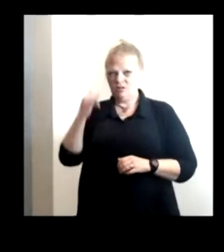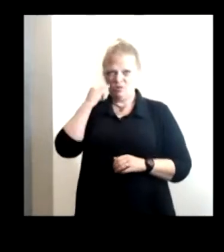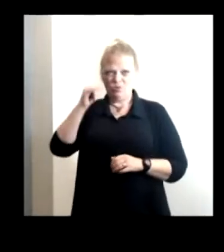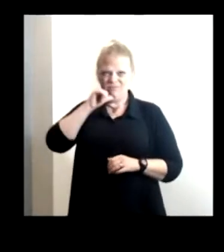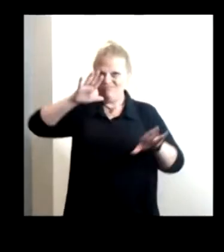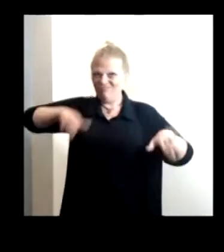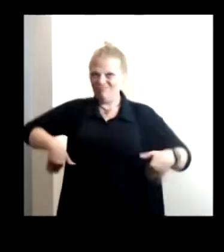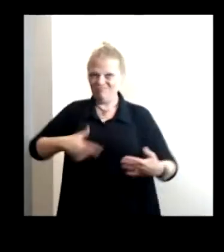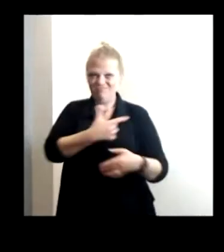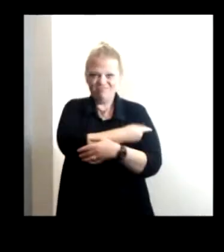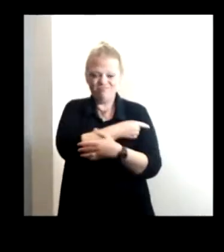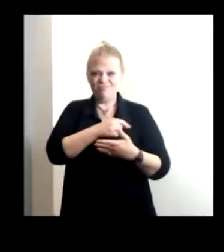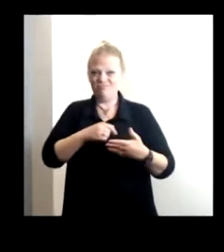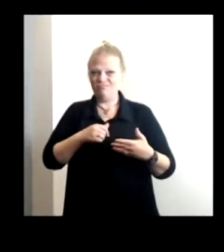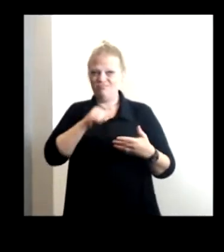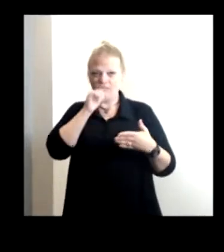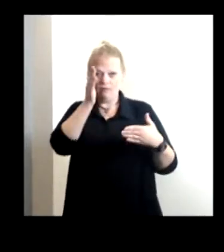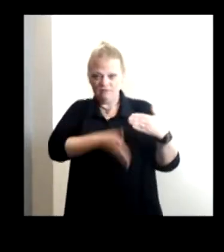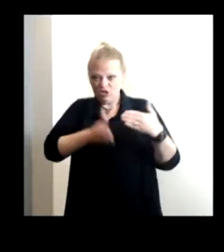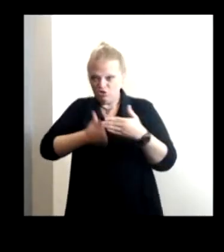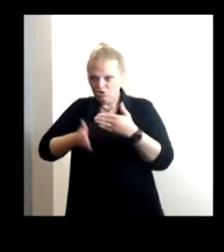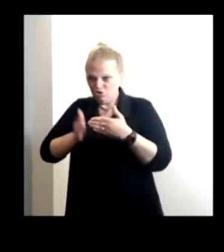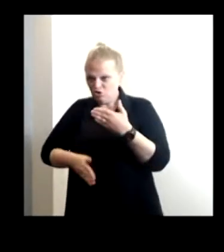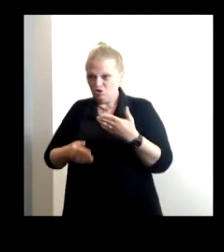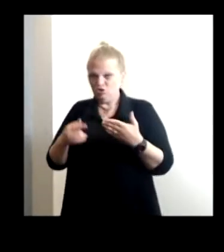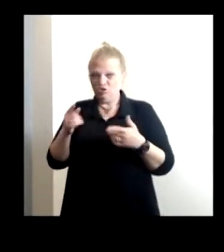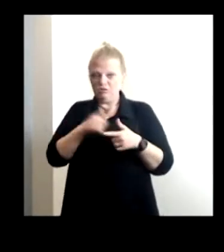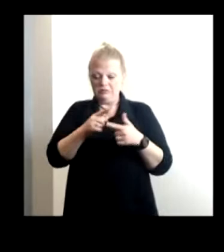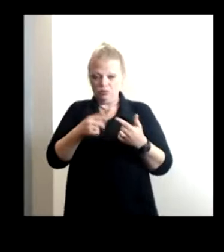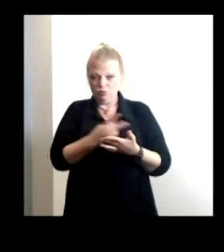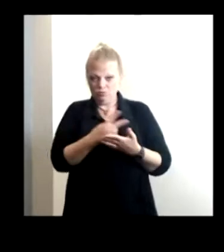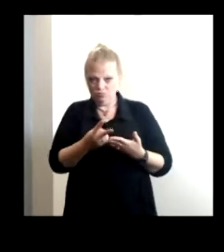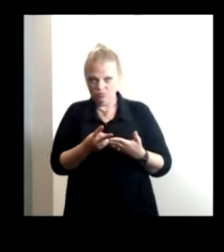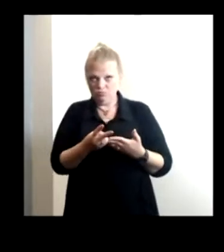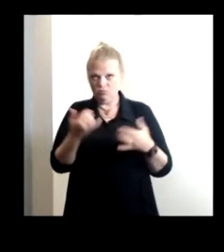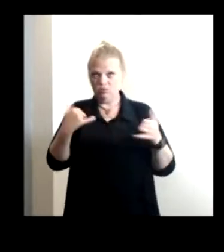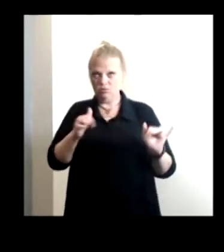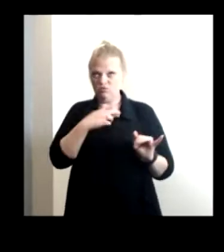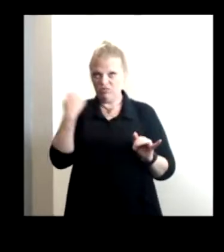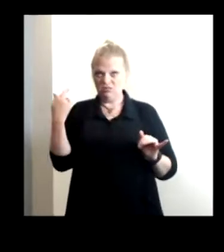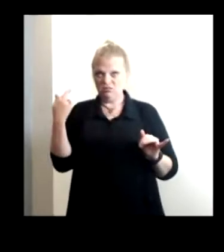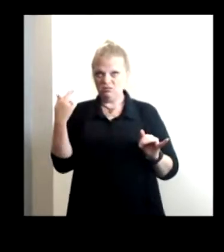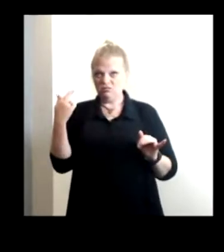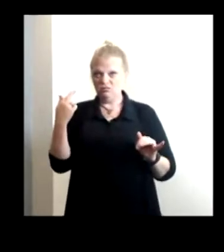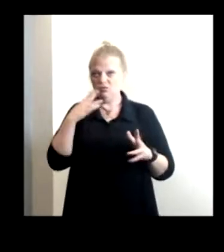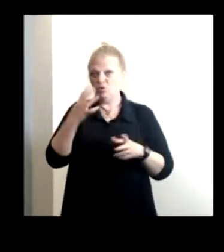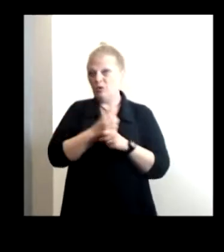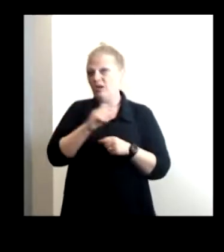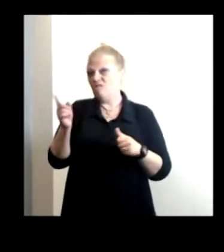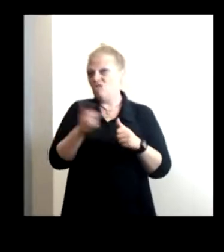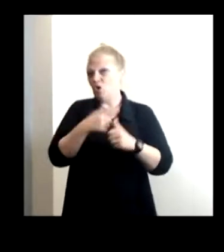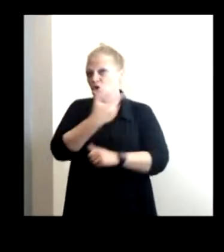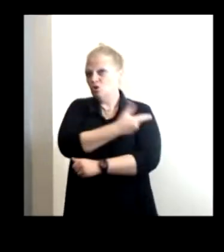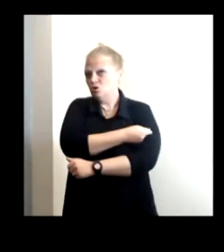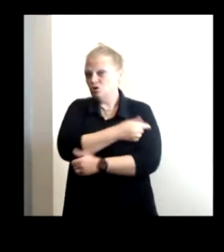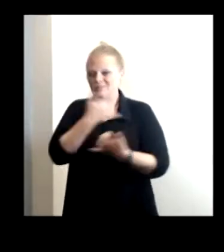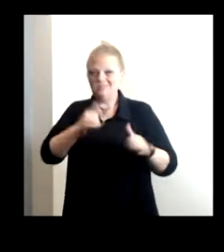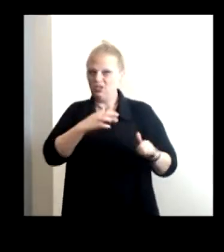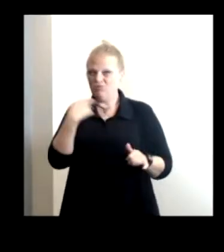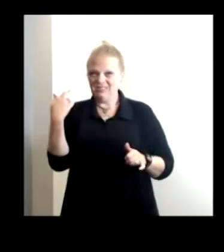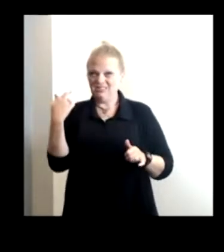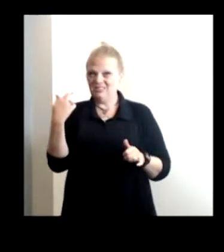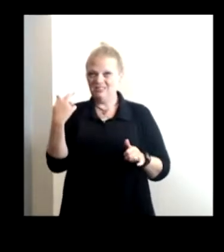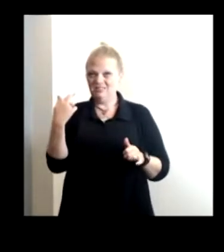been vaccinated, if you've not gone through your vaccine regimen, you got your 2 weeks, you are still at risk. You get your first dose out of 2, you're still at